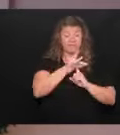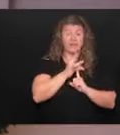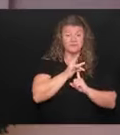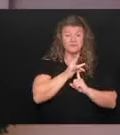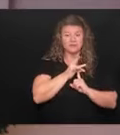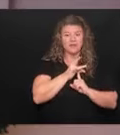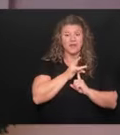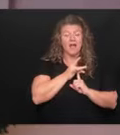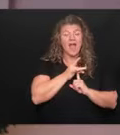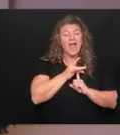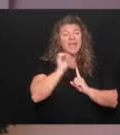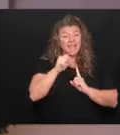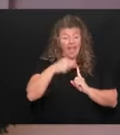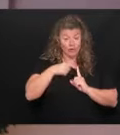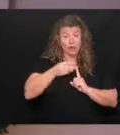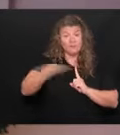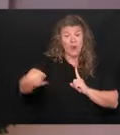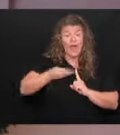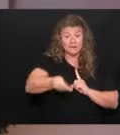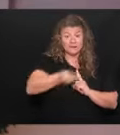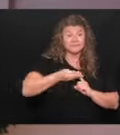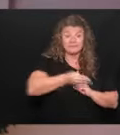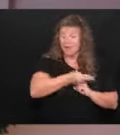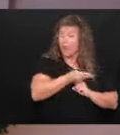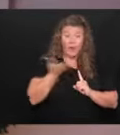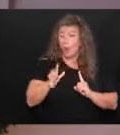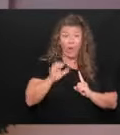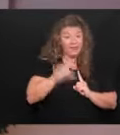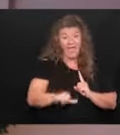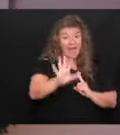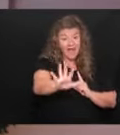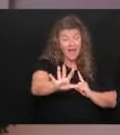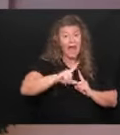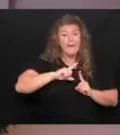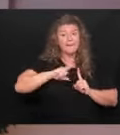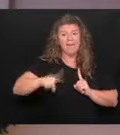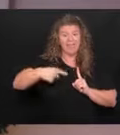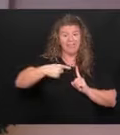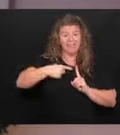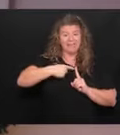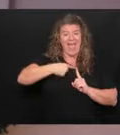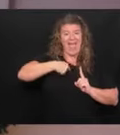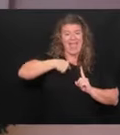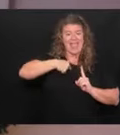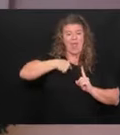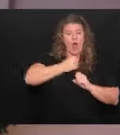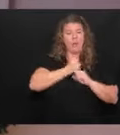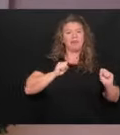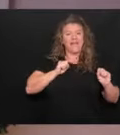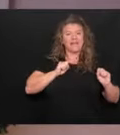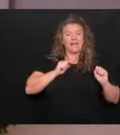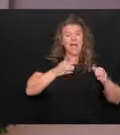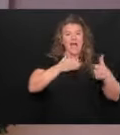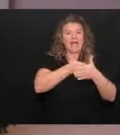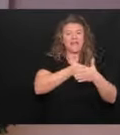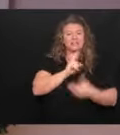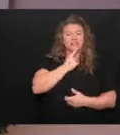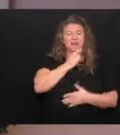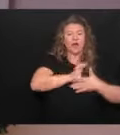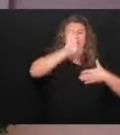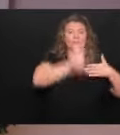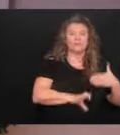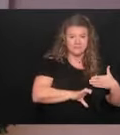be able to spread COVID-19, which we don't want either, but they are protected against the most severe consequences. And if we